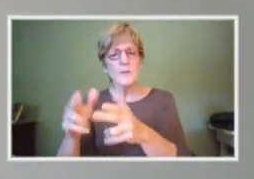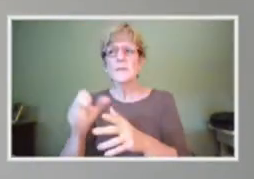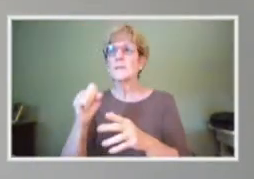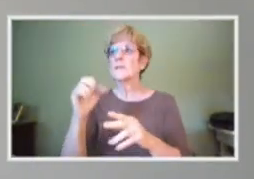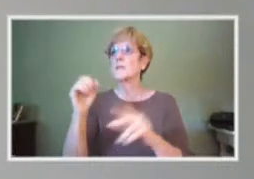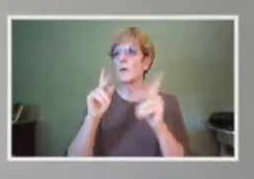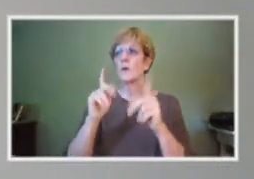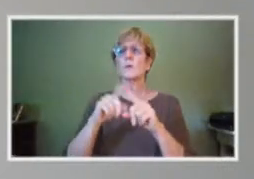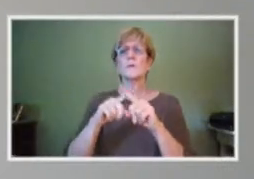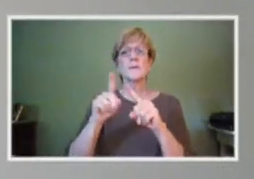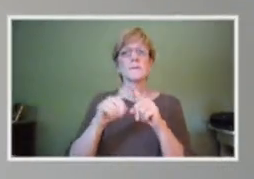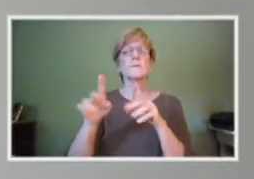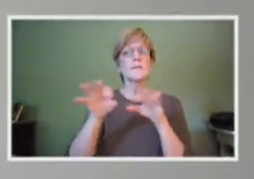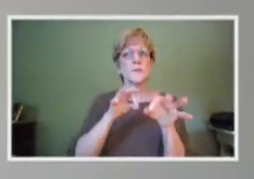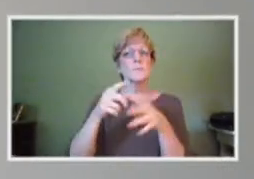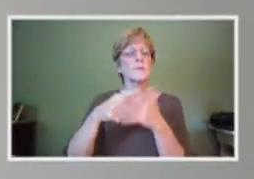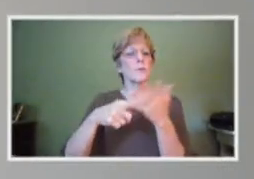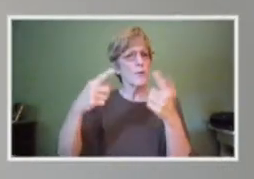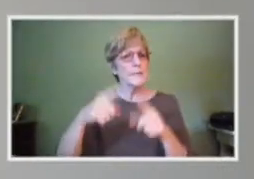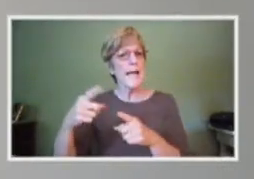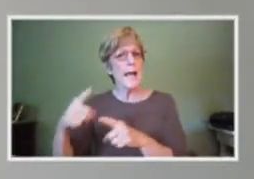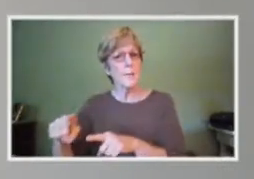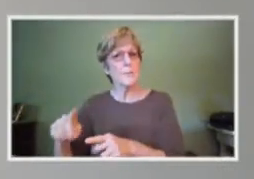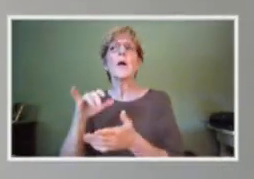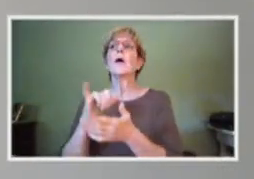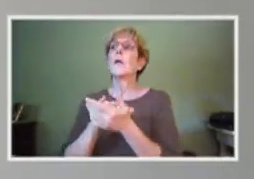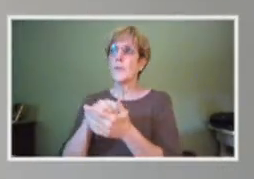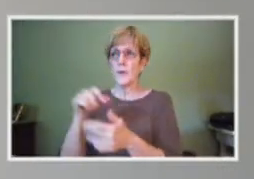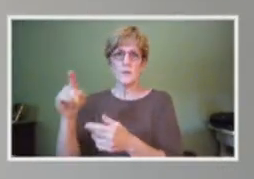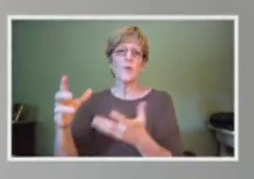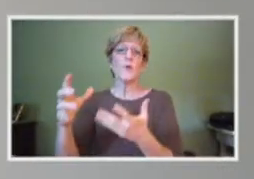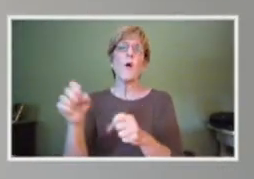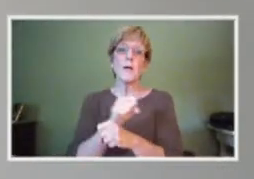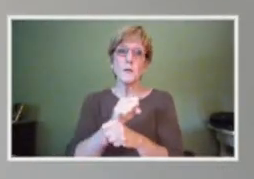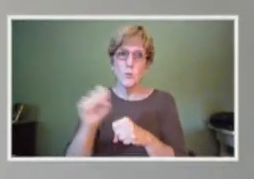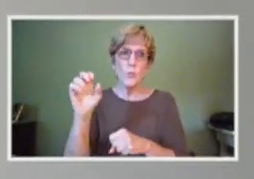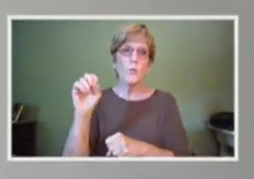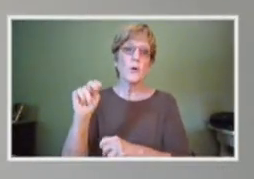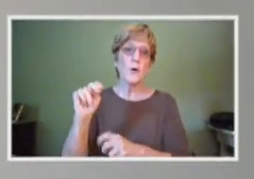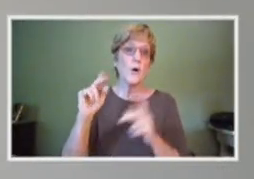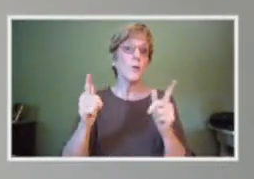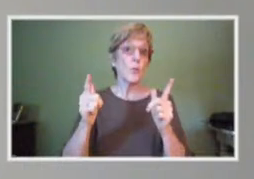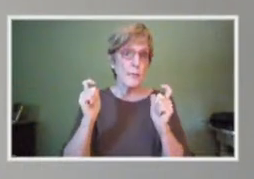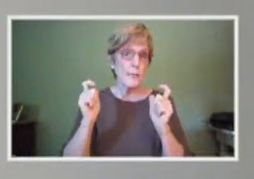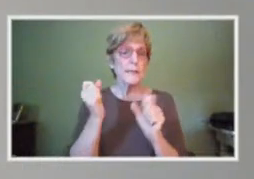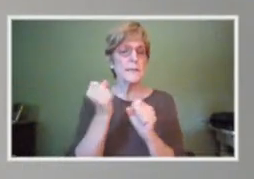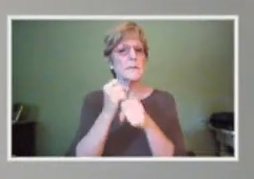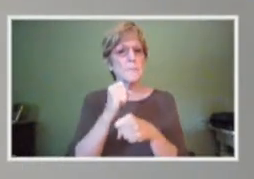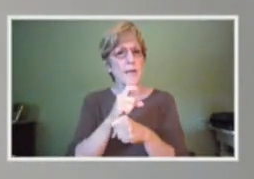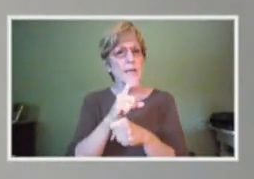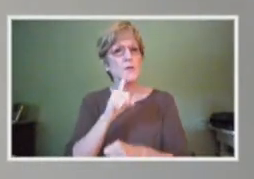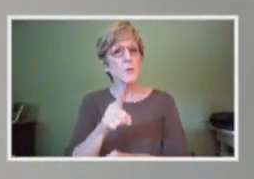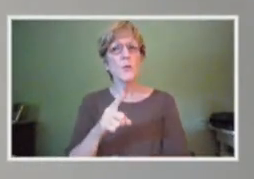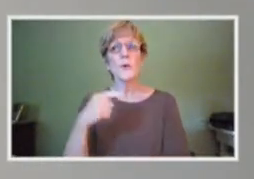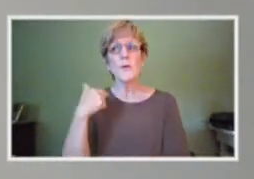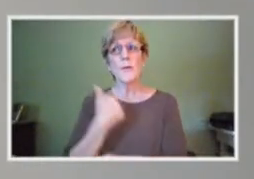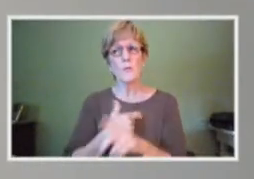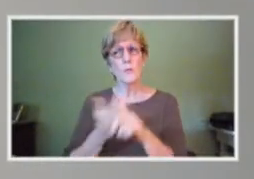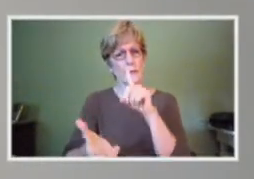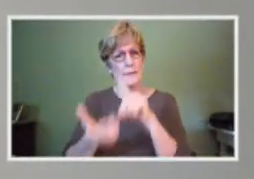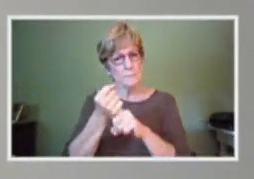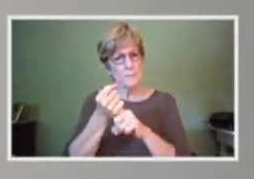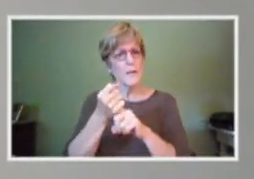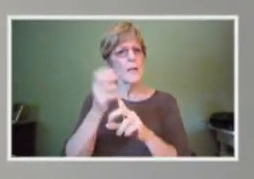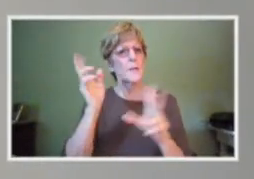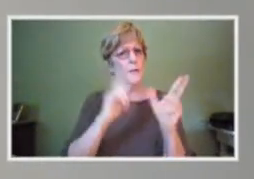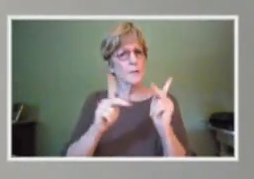descriptions. So those are the cases we want to work on and work on quickly to make sure that we are apprehending those individuals who do